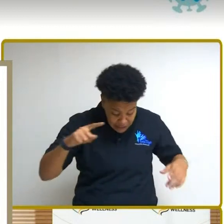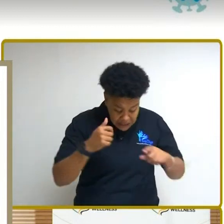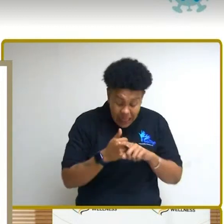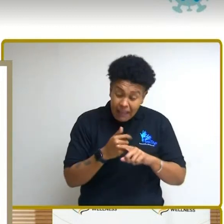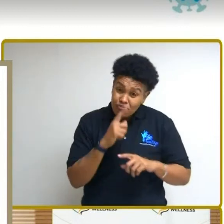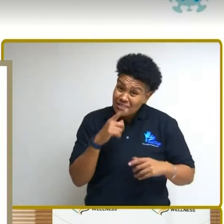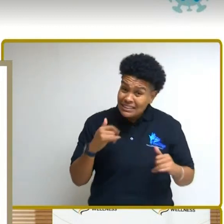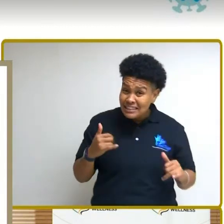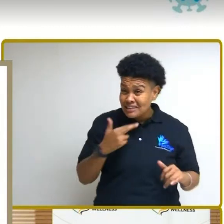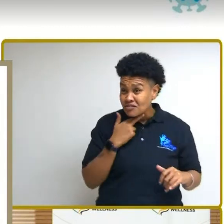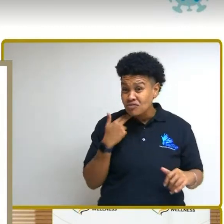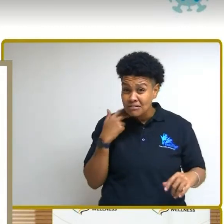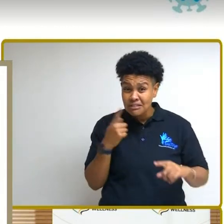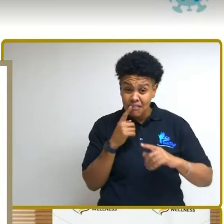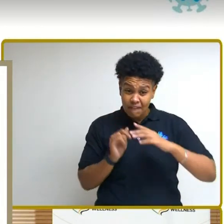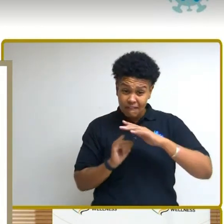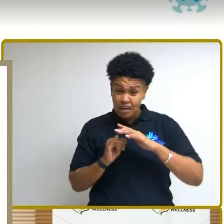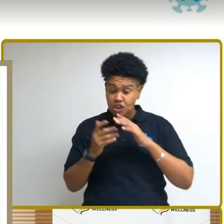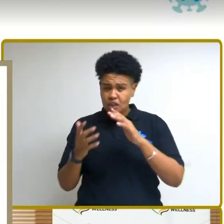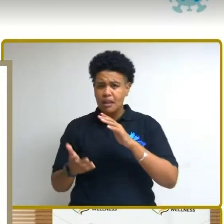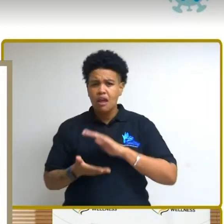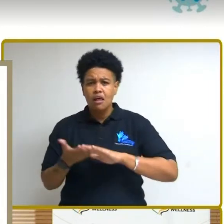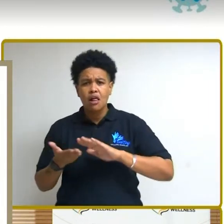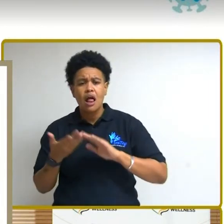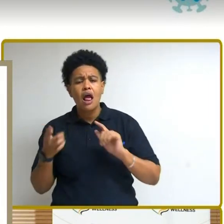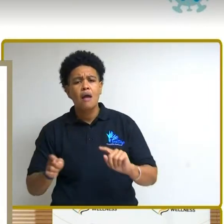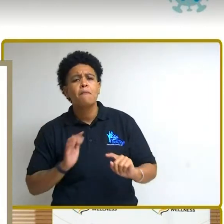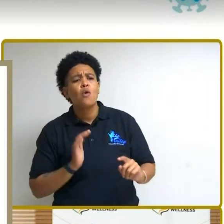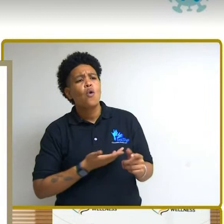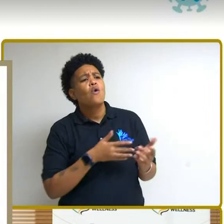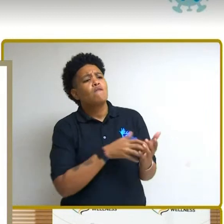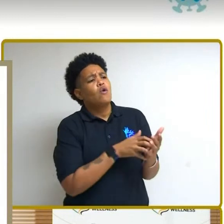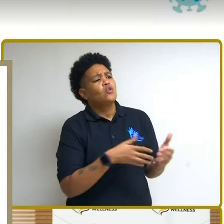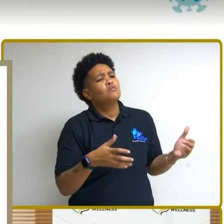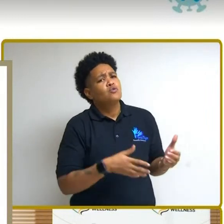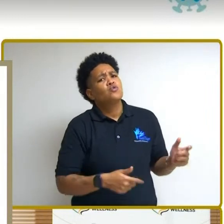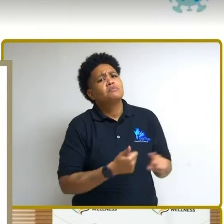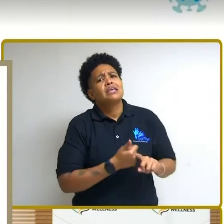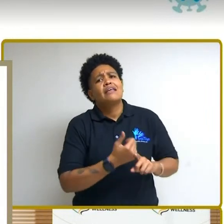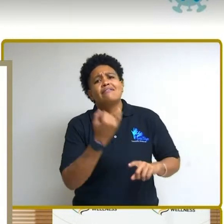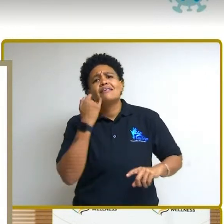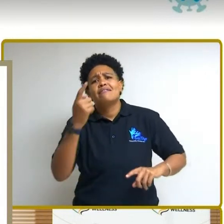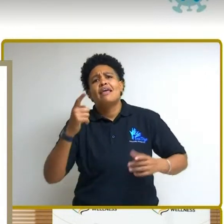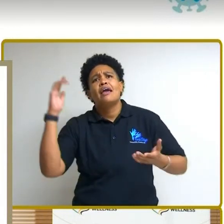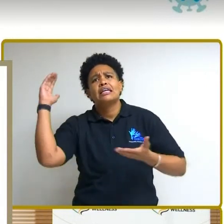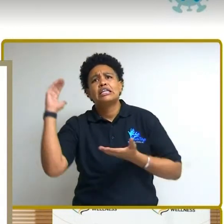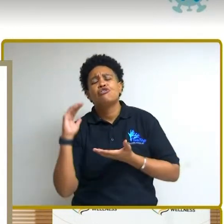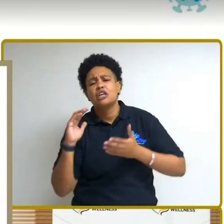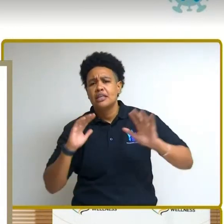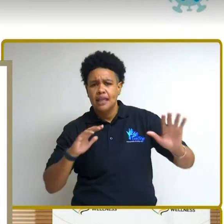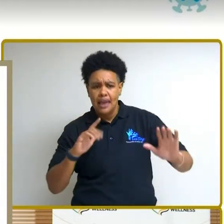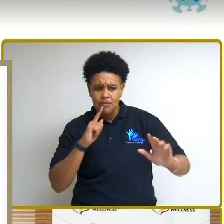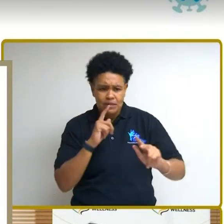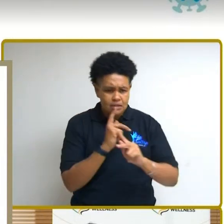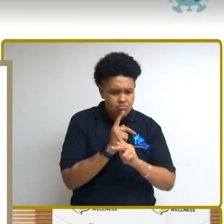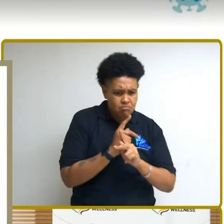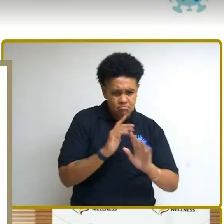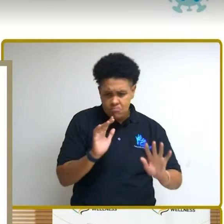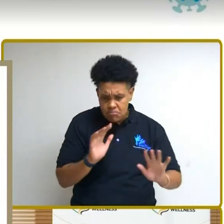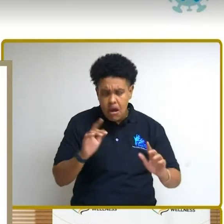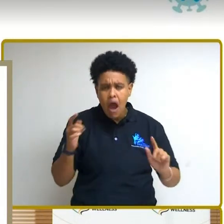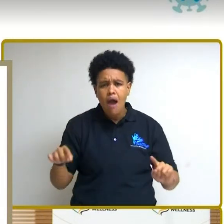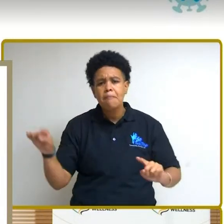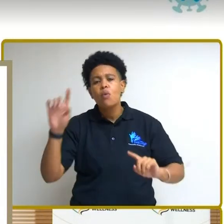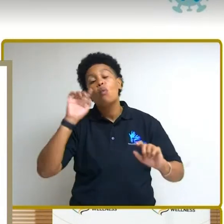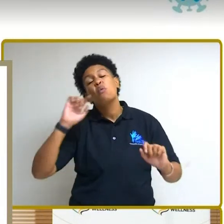there is still a risk of infection, then our vulnerable groups, if they decrease their precautions, then they are likely